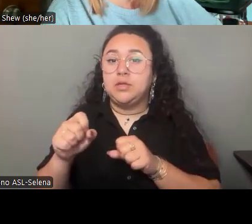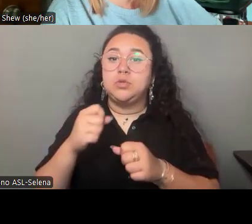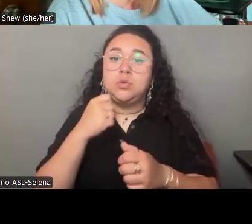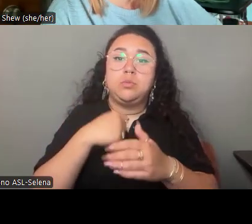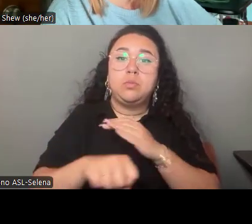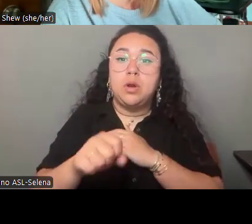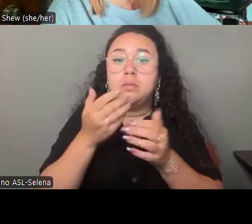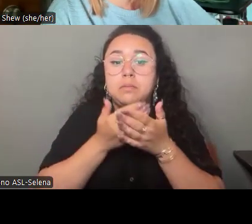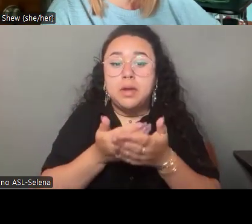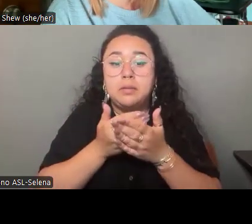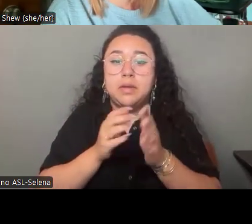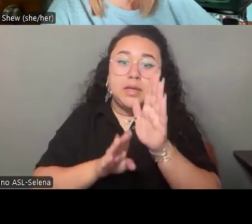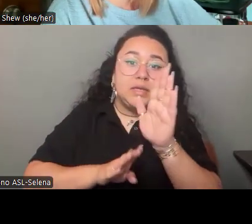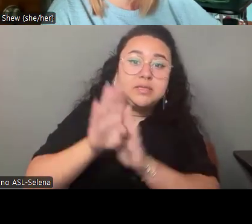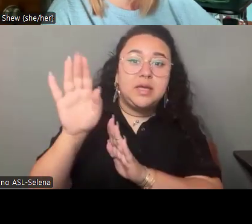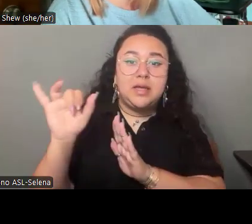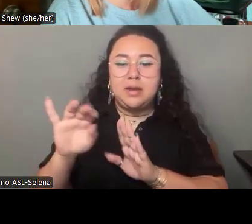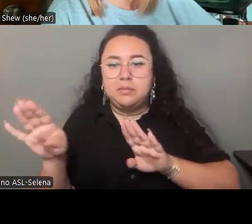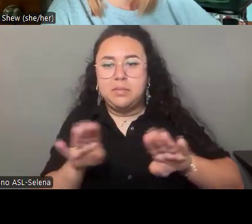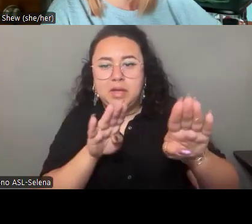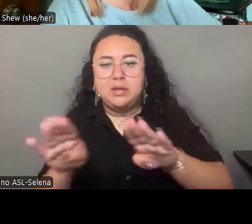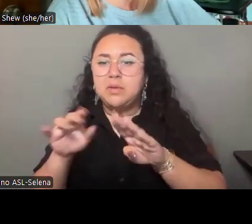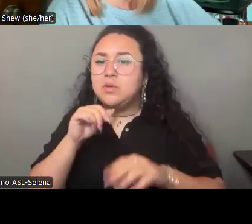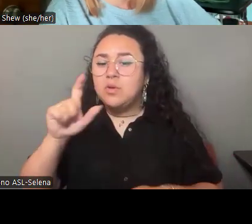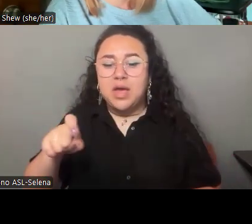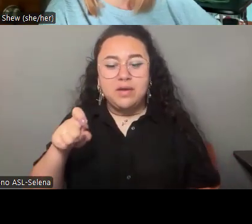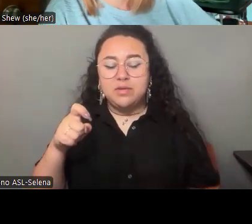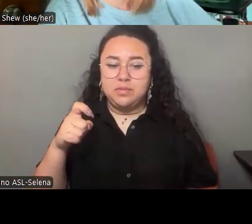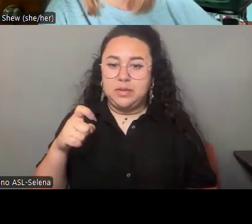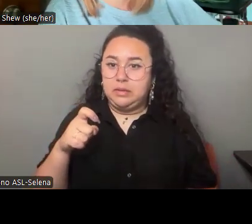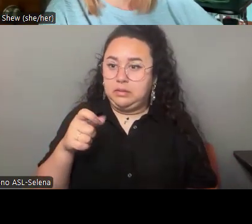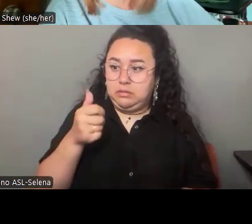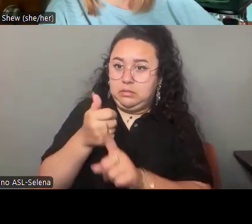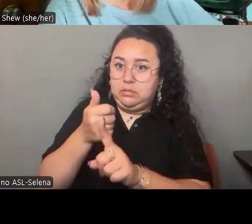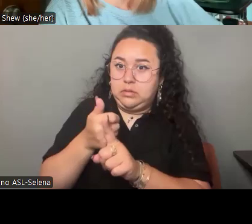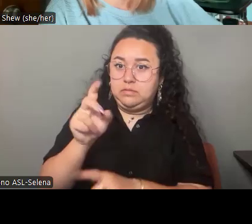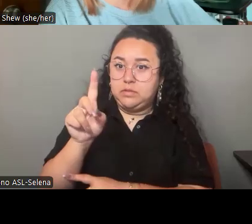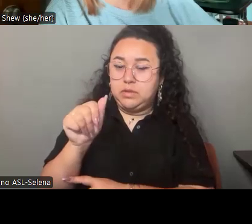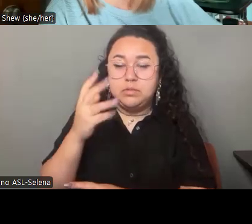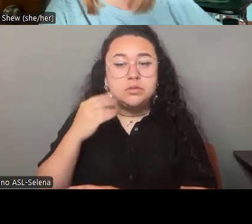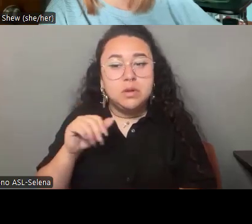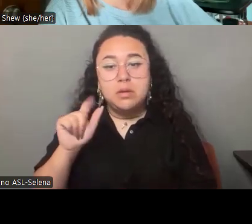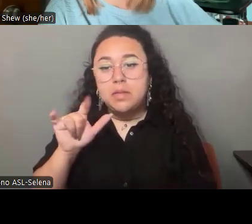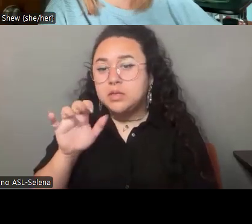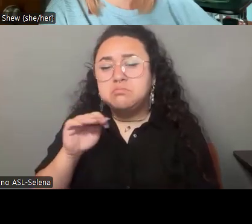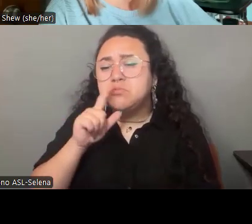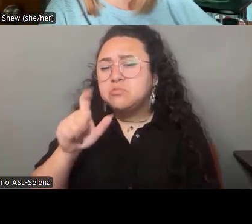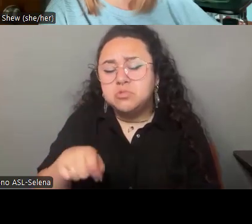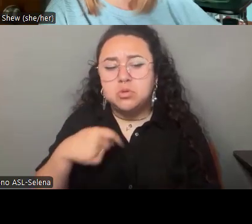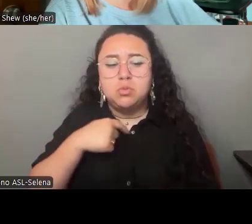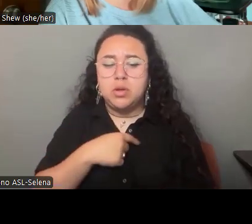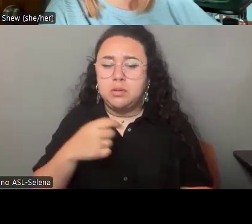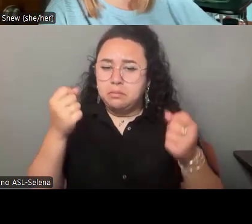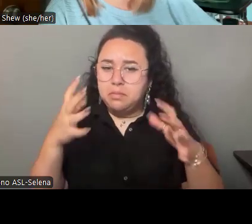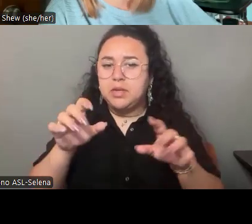and behave. You do not have to be disabled to experience ableism. Now, we could spend several semesters or years breaking